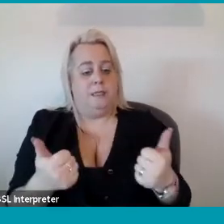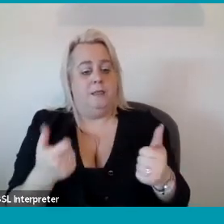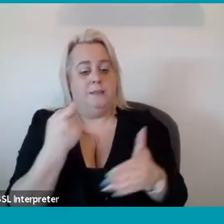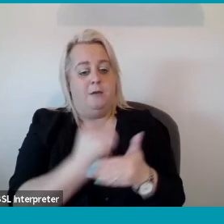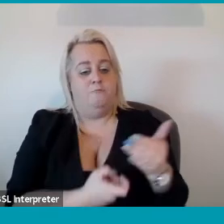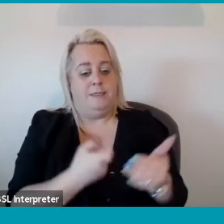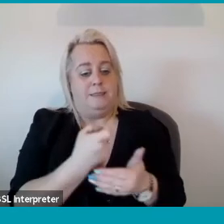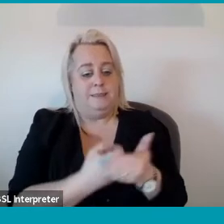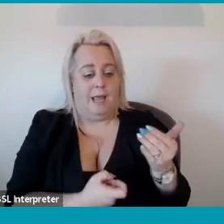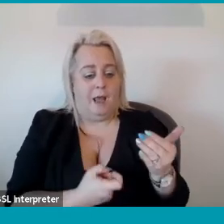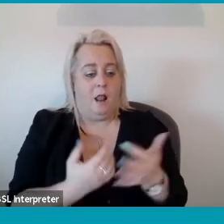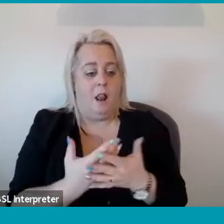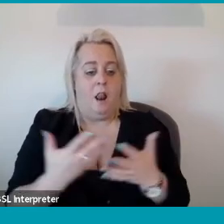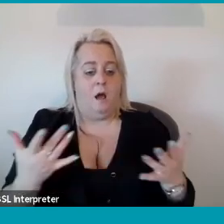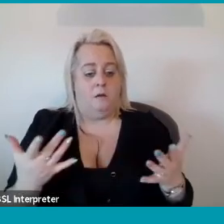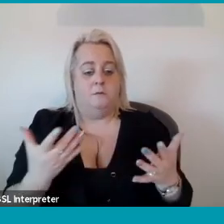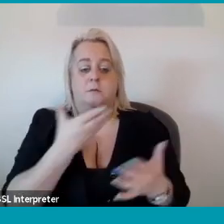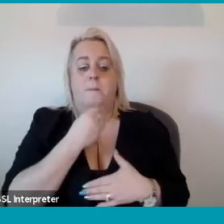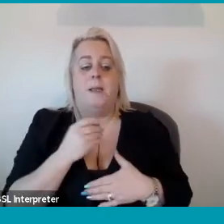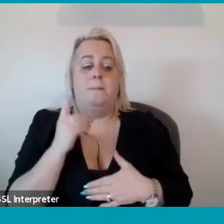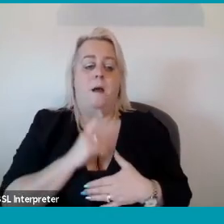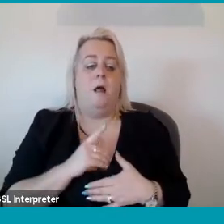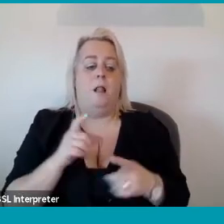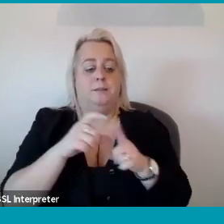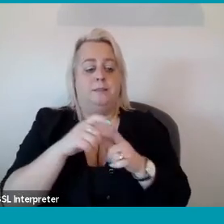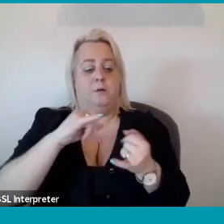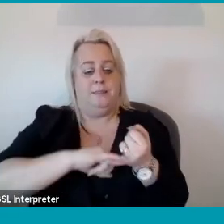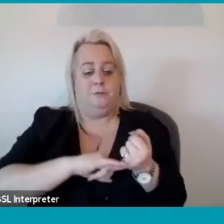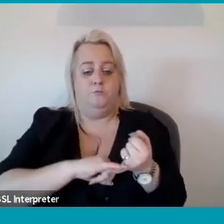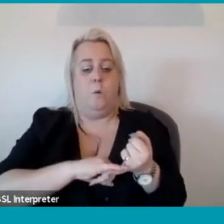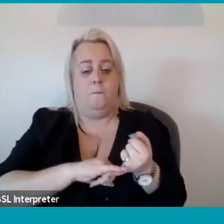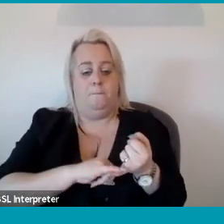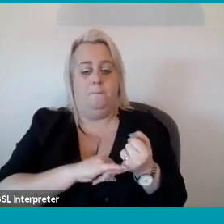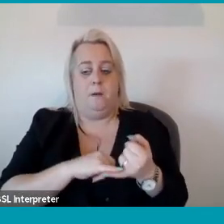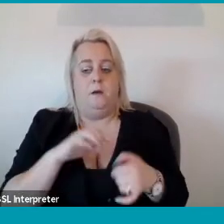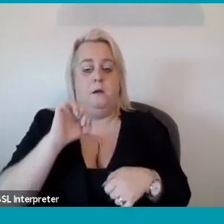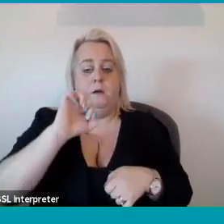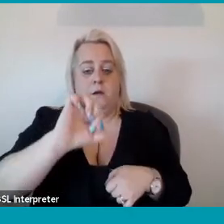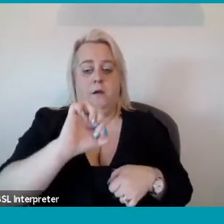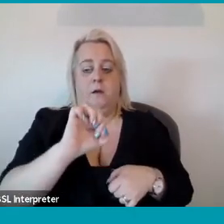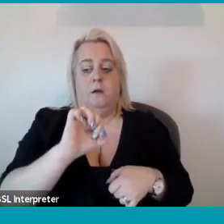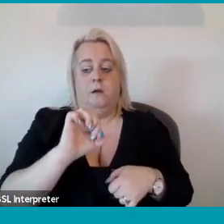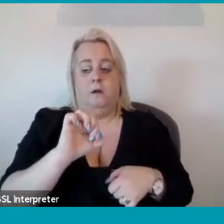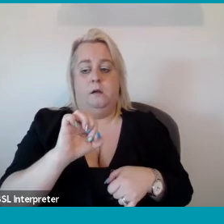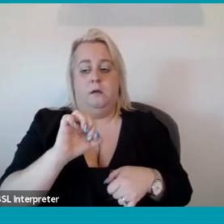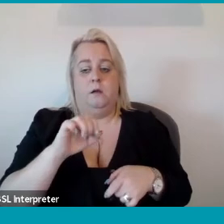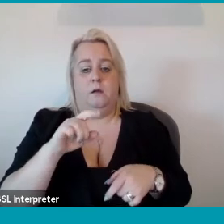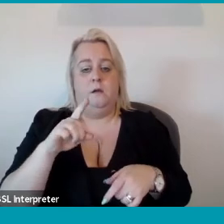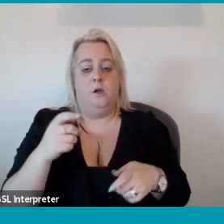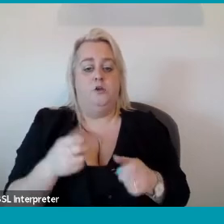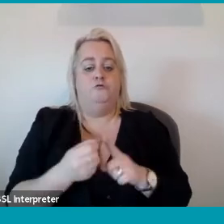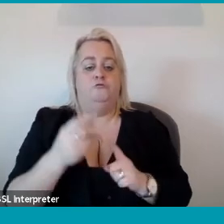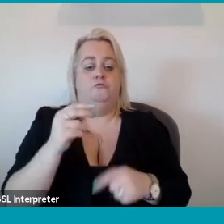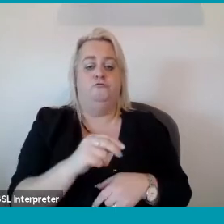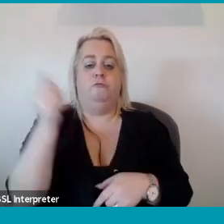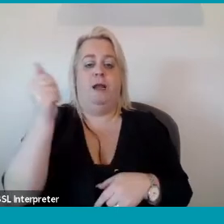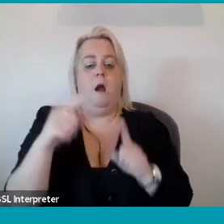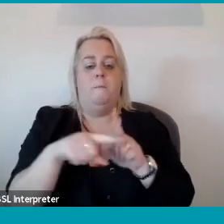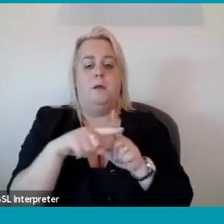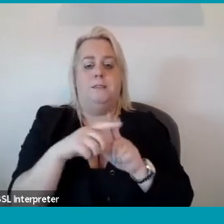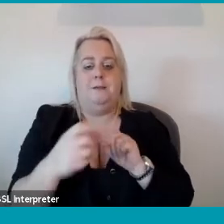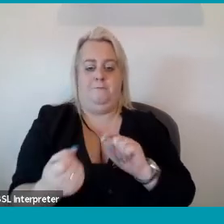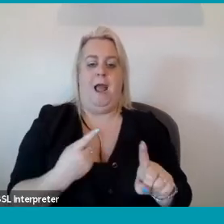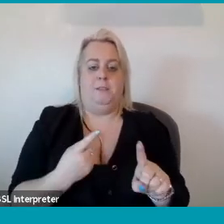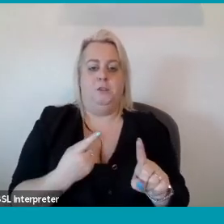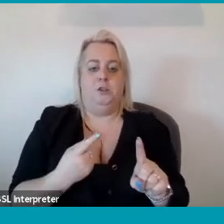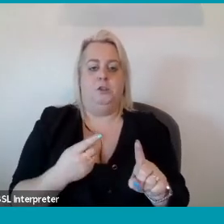retail, is that people with Down syndrome seem to engender positive reactions in people. So we'll notice at